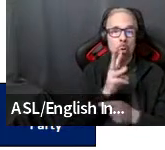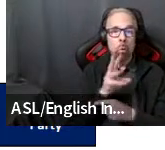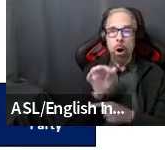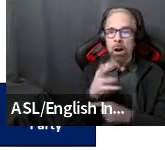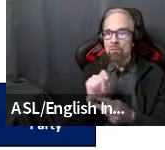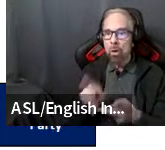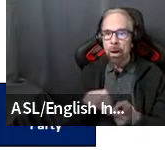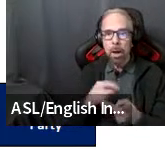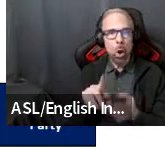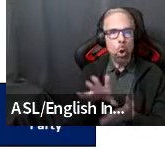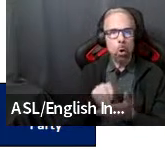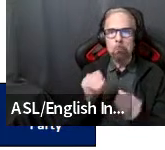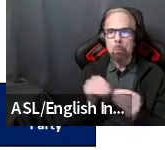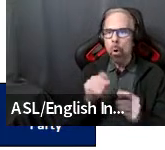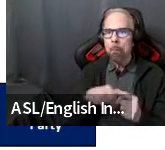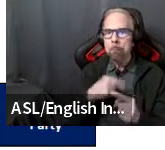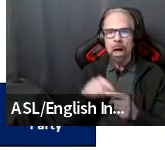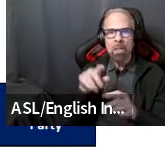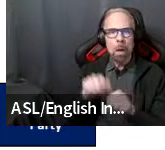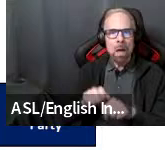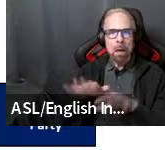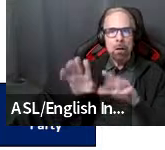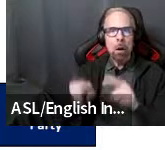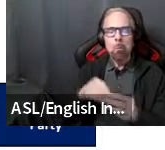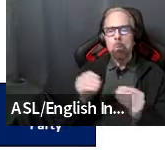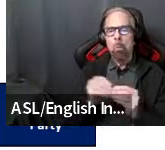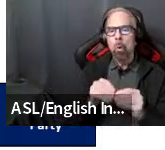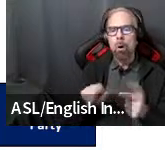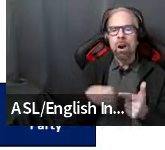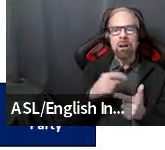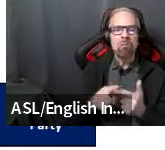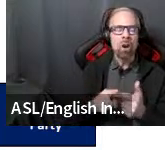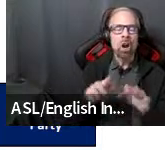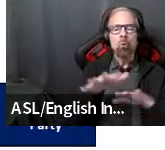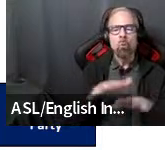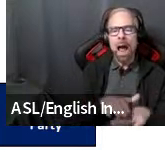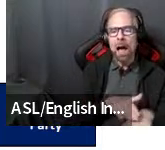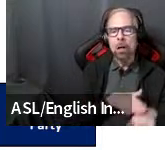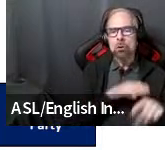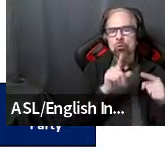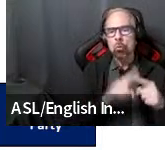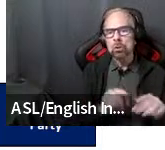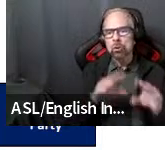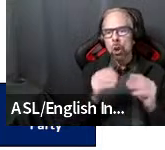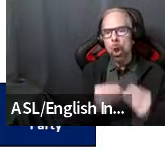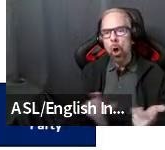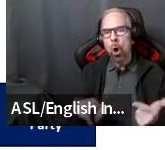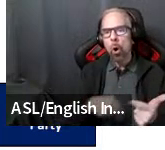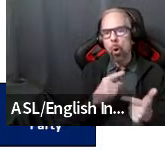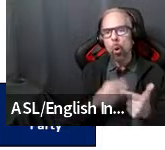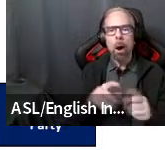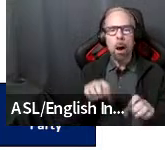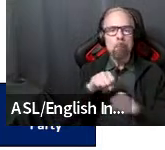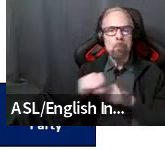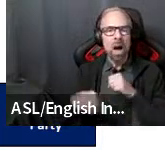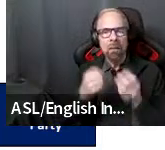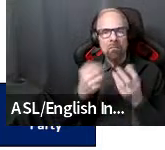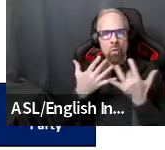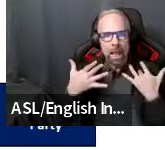more of a gradual, sloping, pedestrian, bike-friendly. I go to design solutions, which I realize is not what we're doing right now,